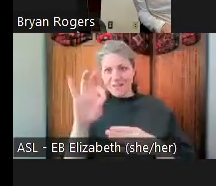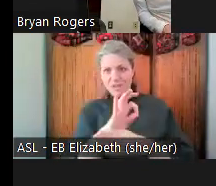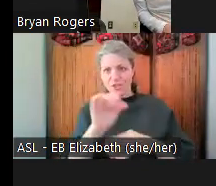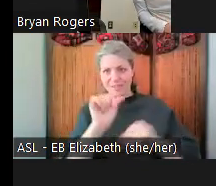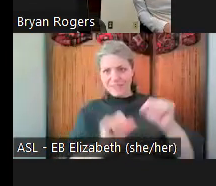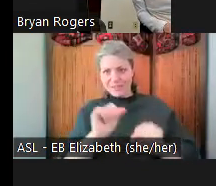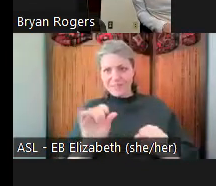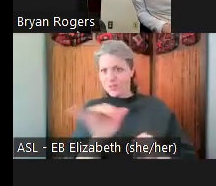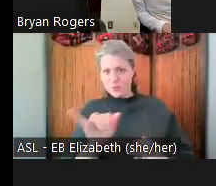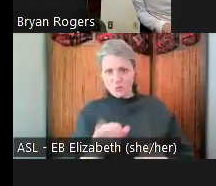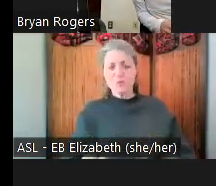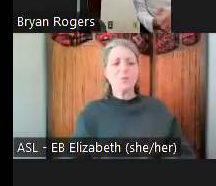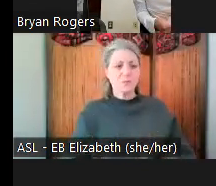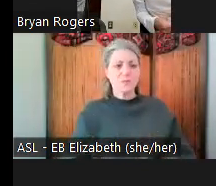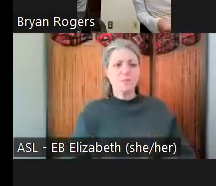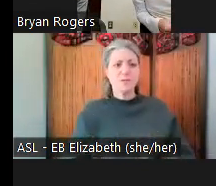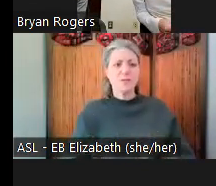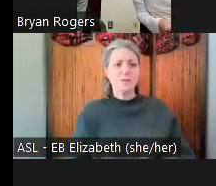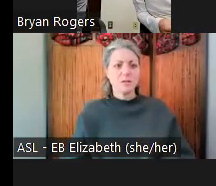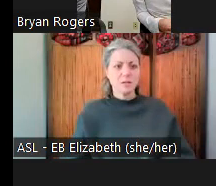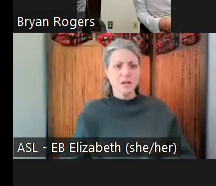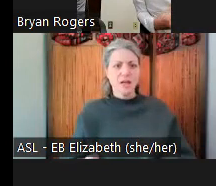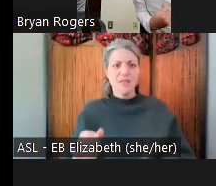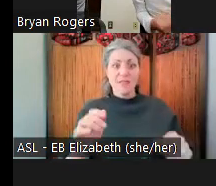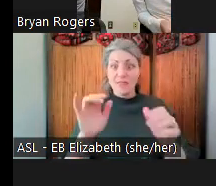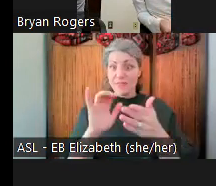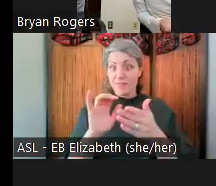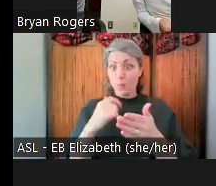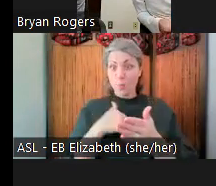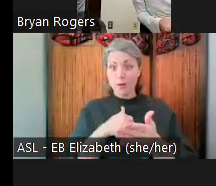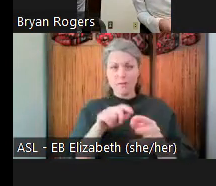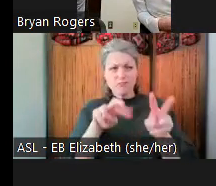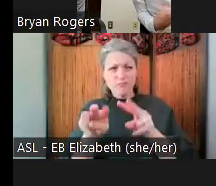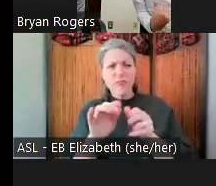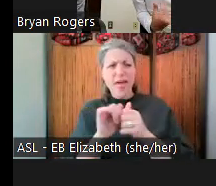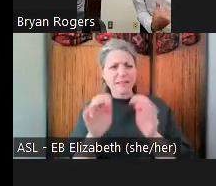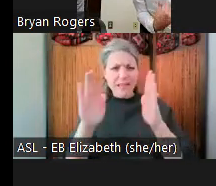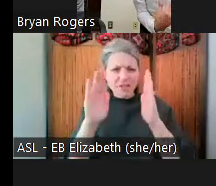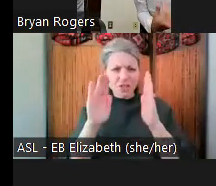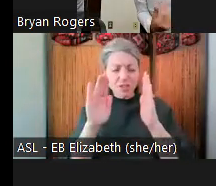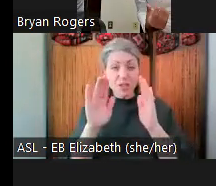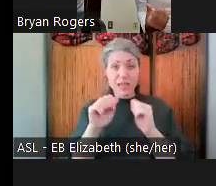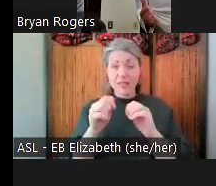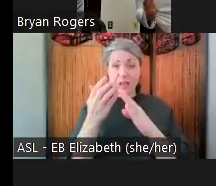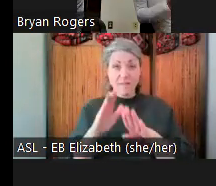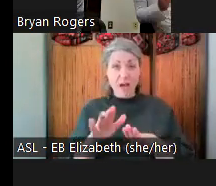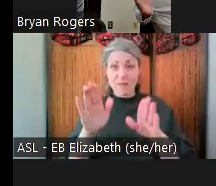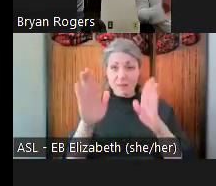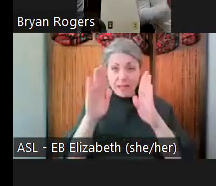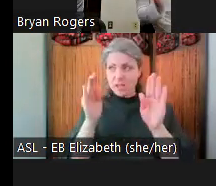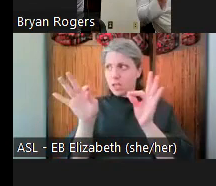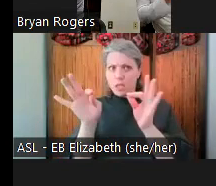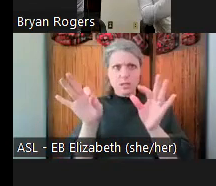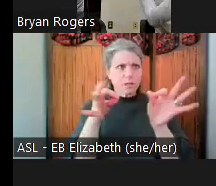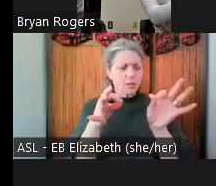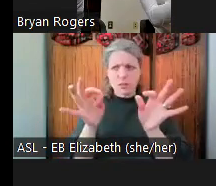as well. We're looking at that divided attention. We're looking at selective attention and the ability to kind of shift